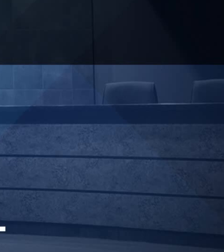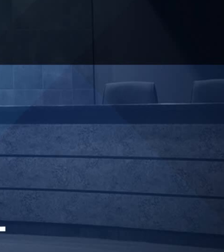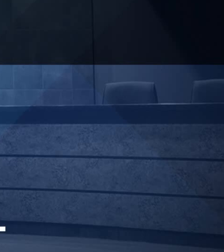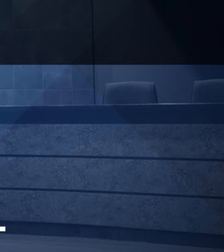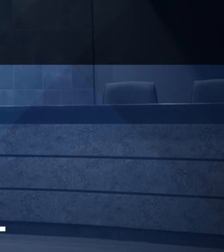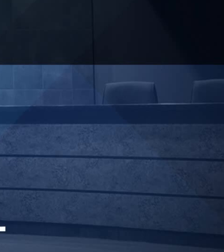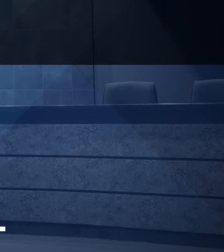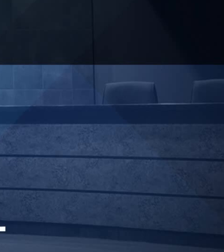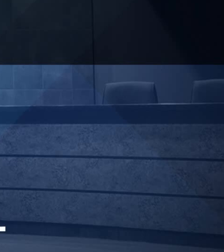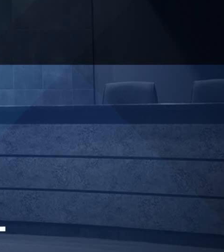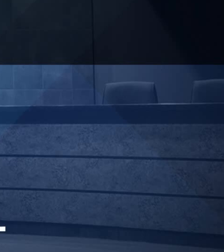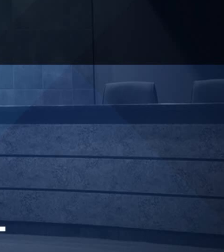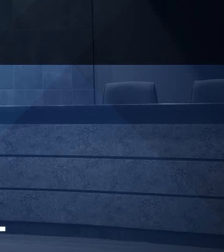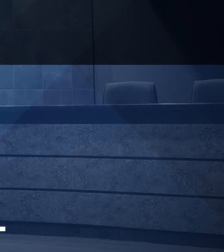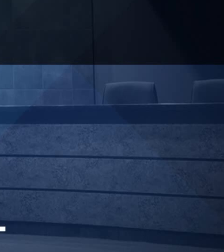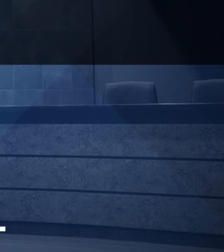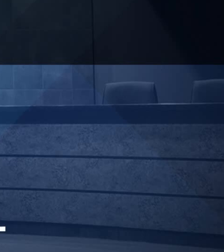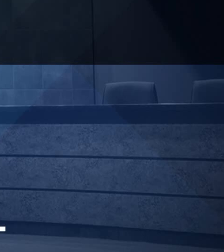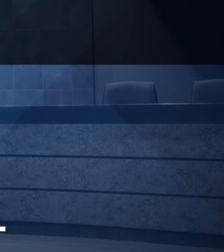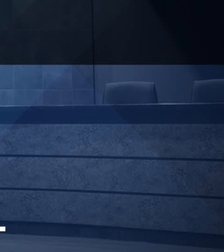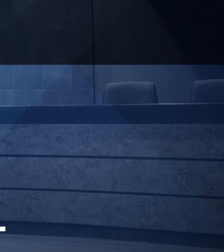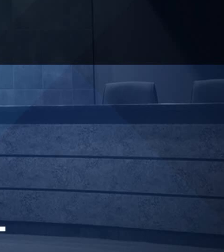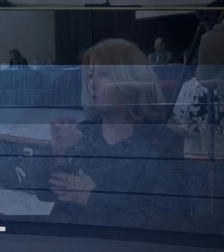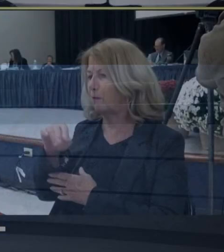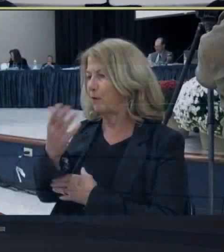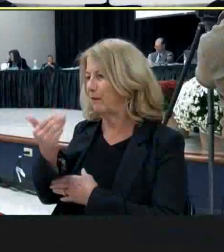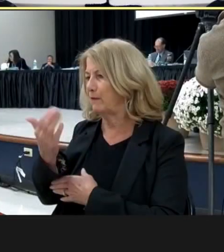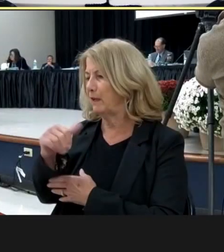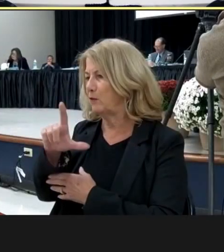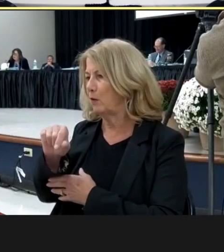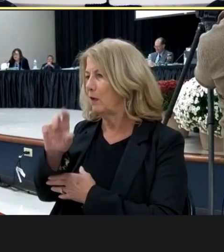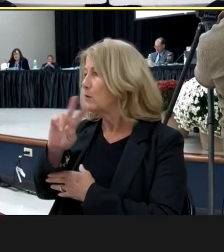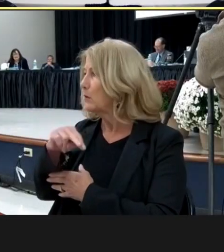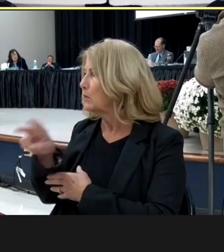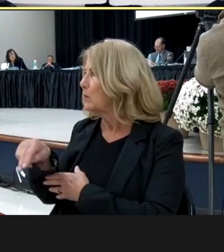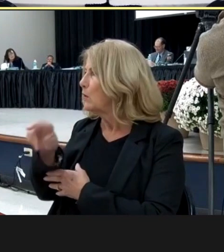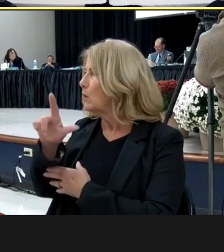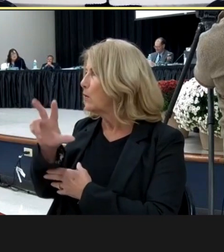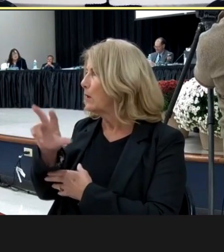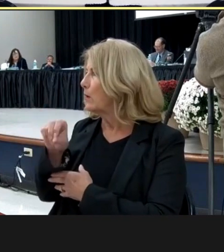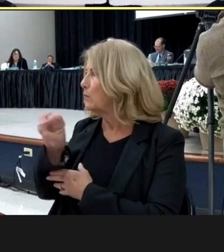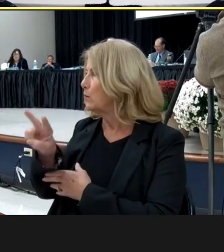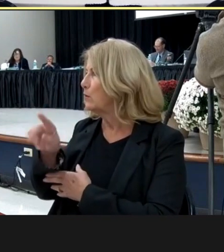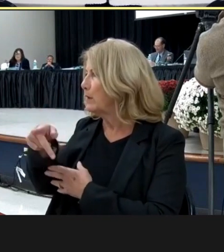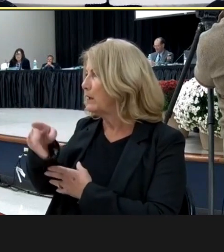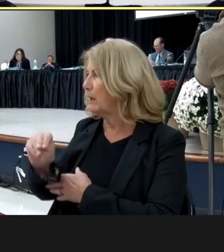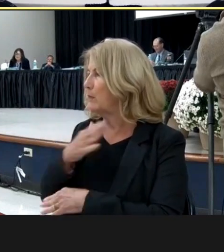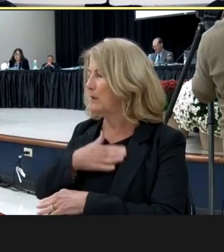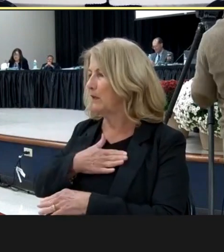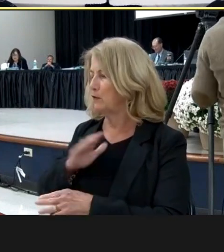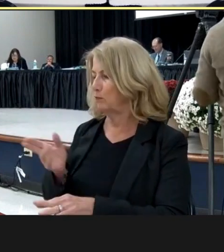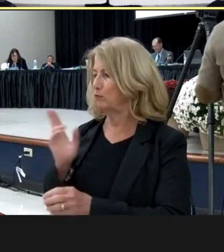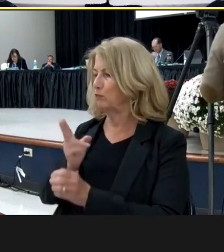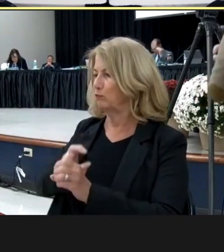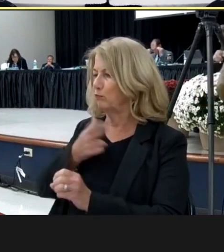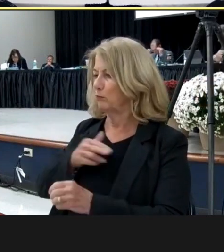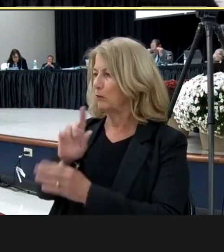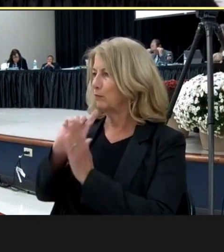the Waco City Council on November 15th, 2022 to order at 3:02 p.m. Please join me for a moment of silence.